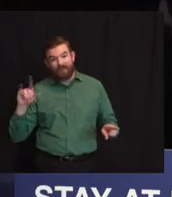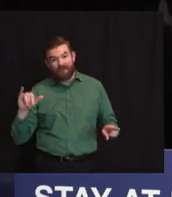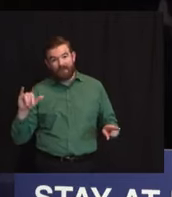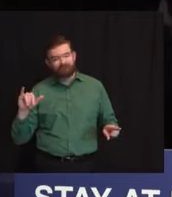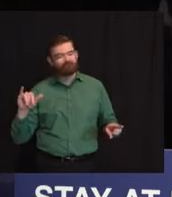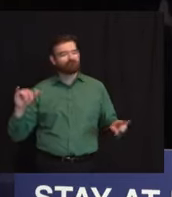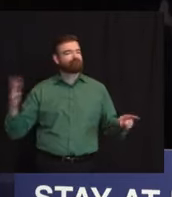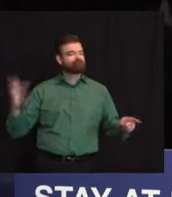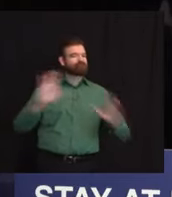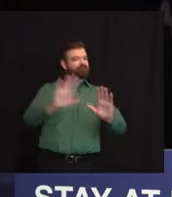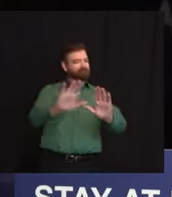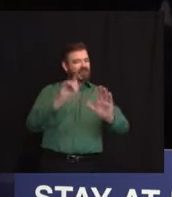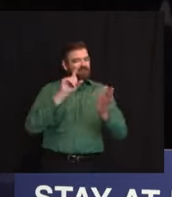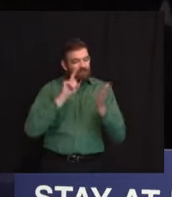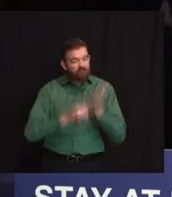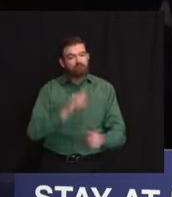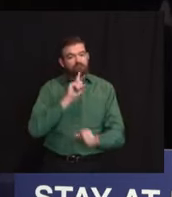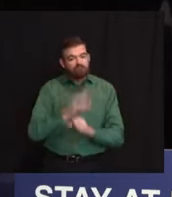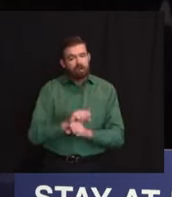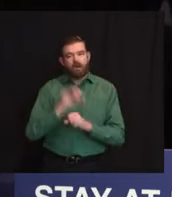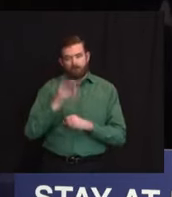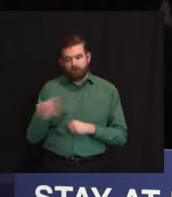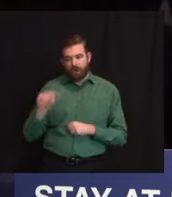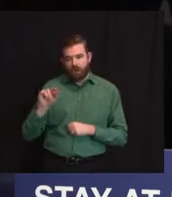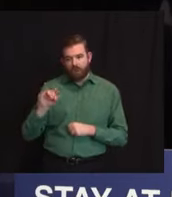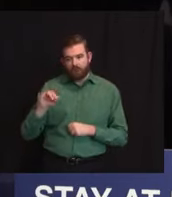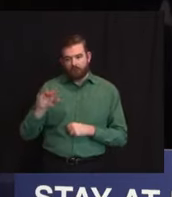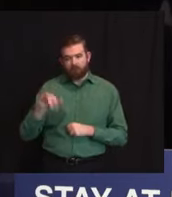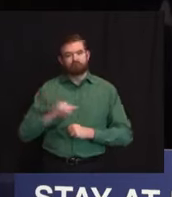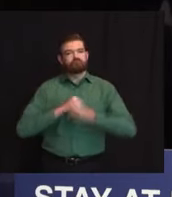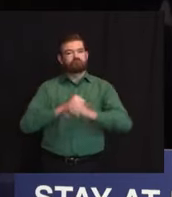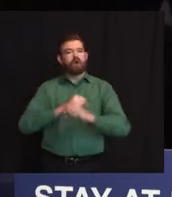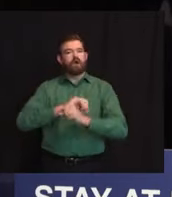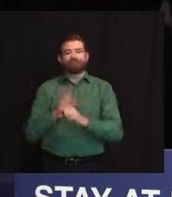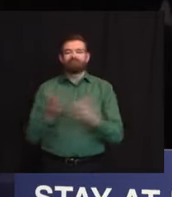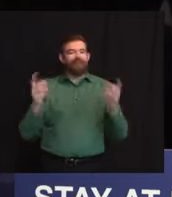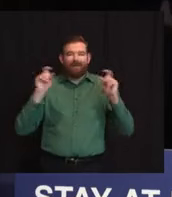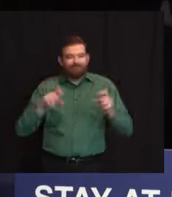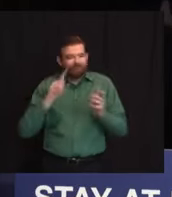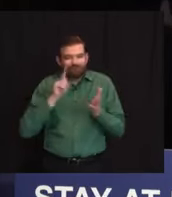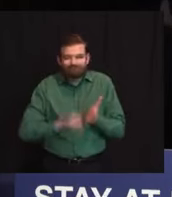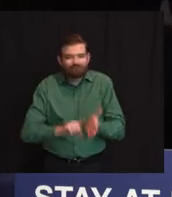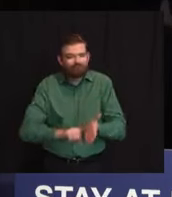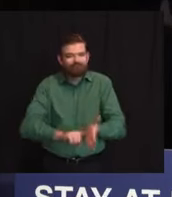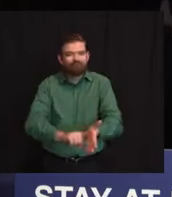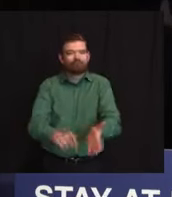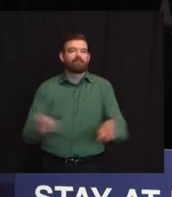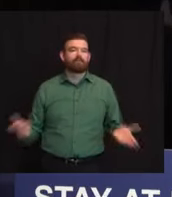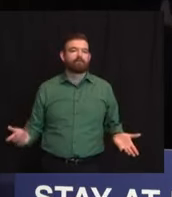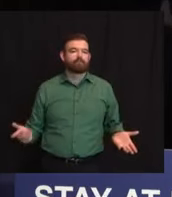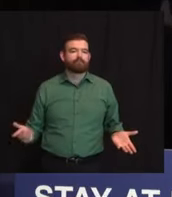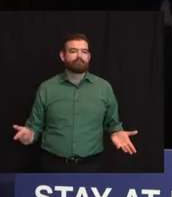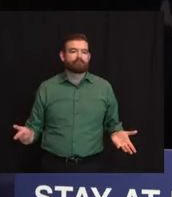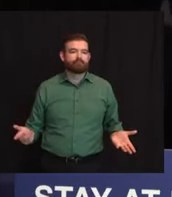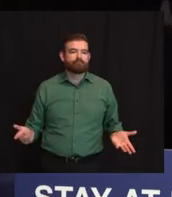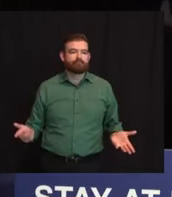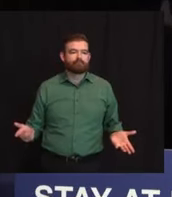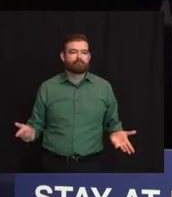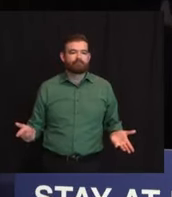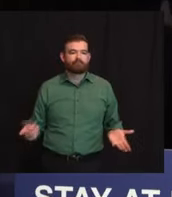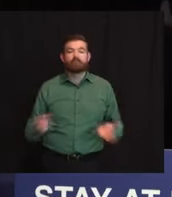means is if I had a population where about 5 in 100 people actually had COVID, and